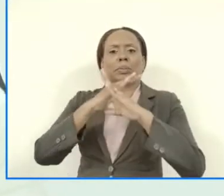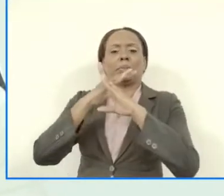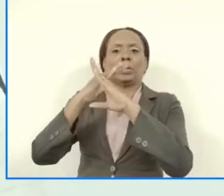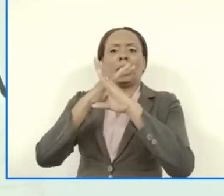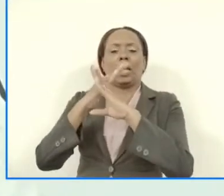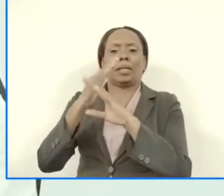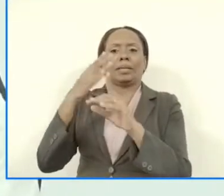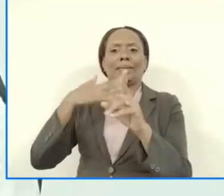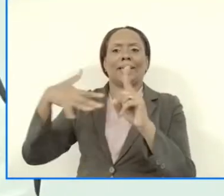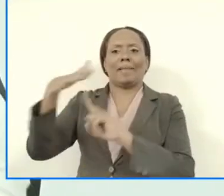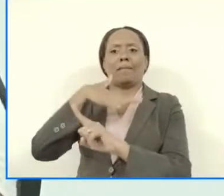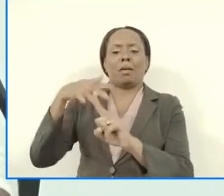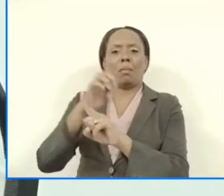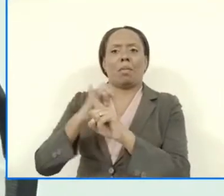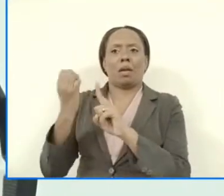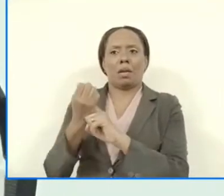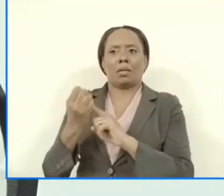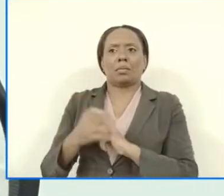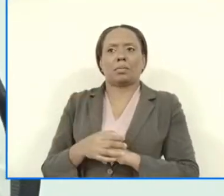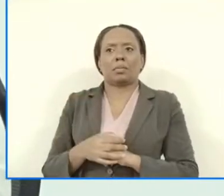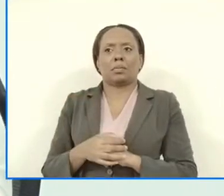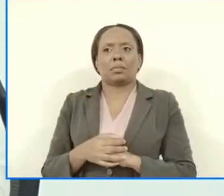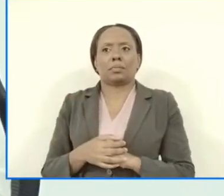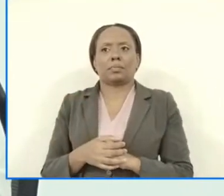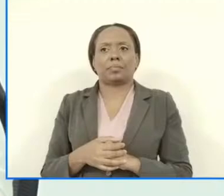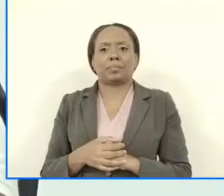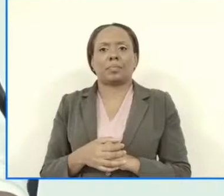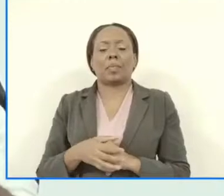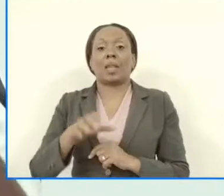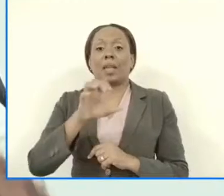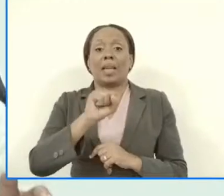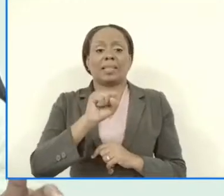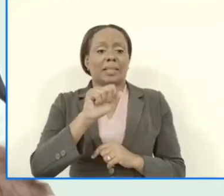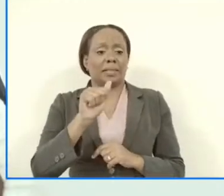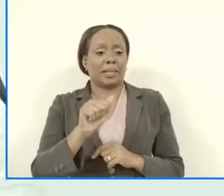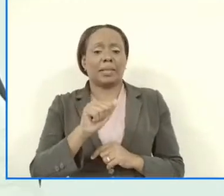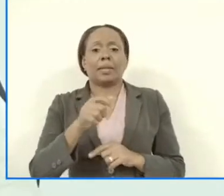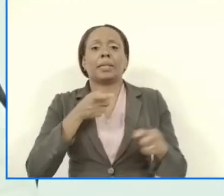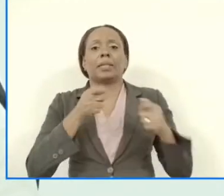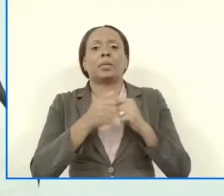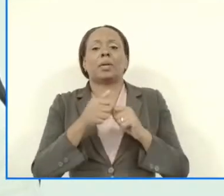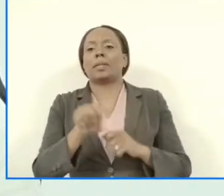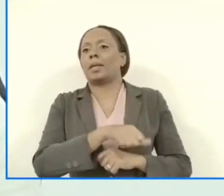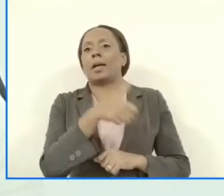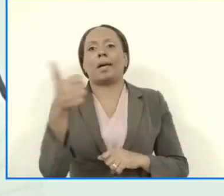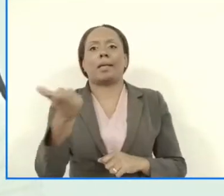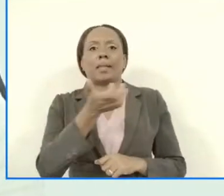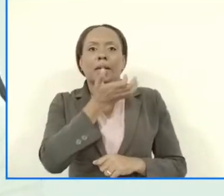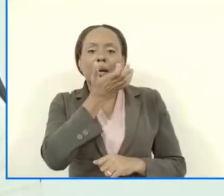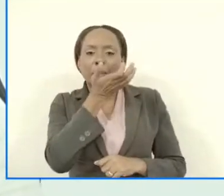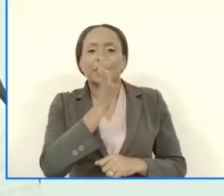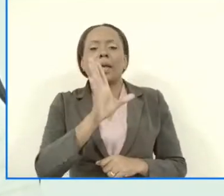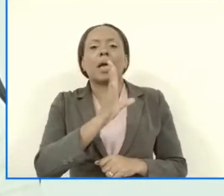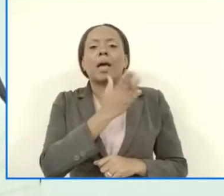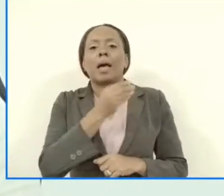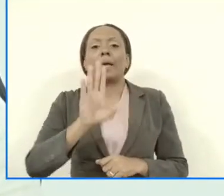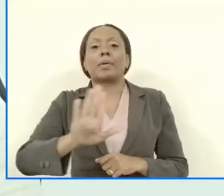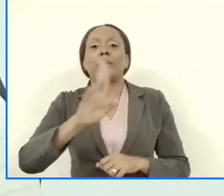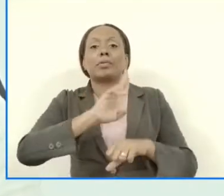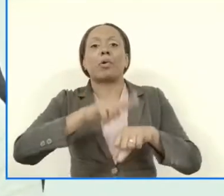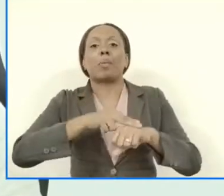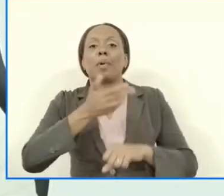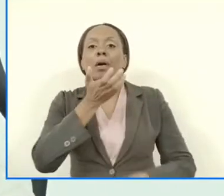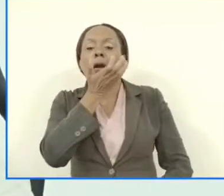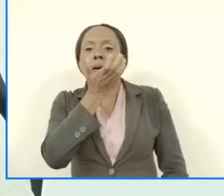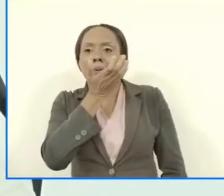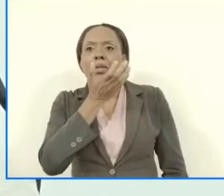the SSA will deal with the other bulk waste that is on the road, as well as the household waste.